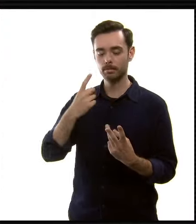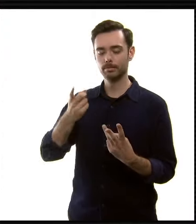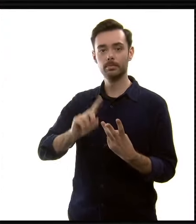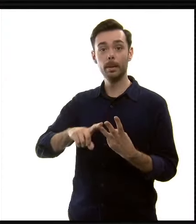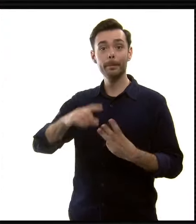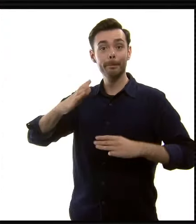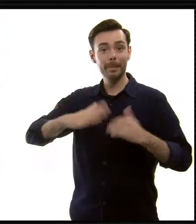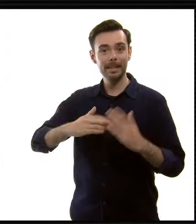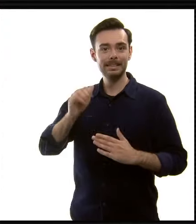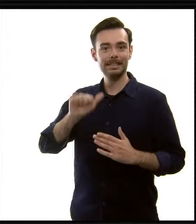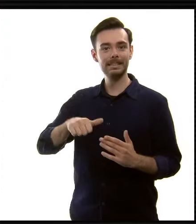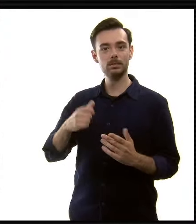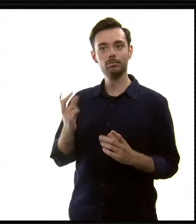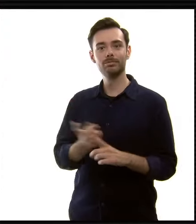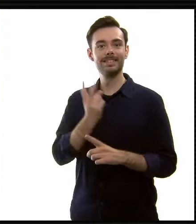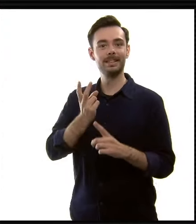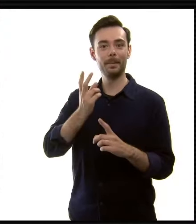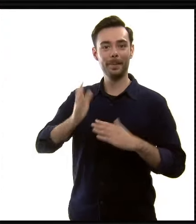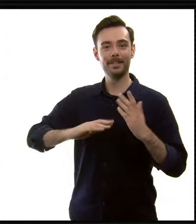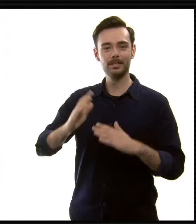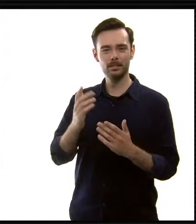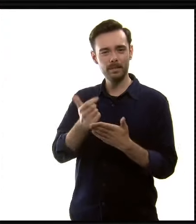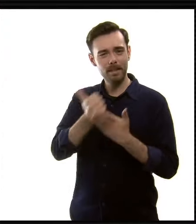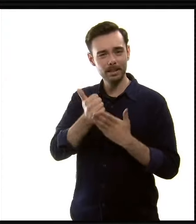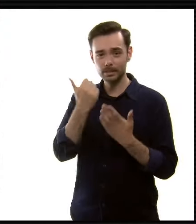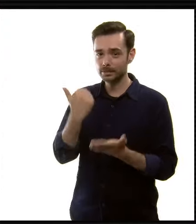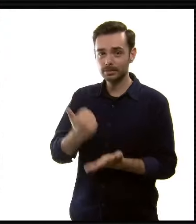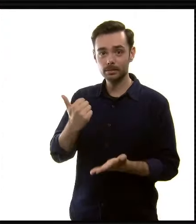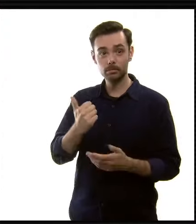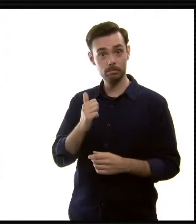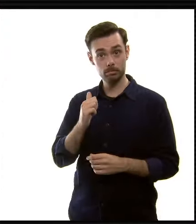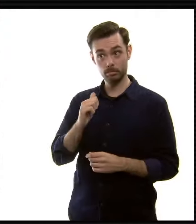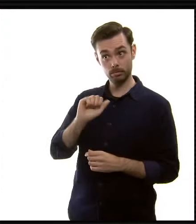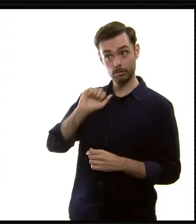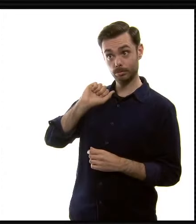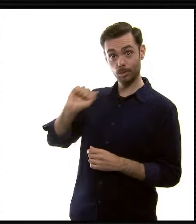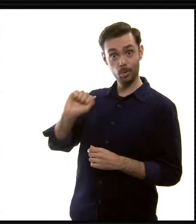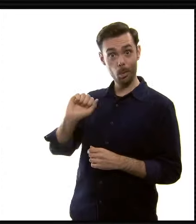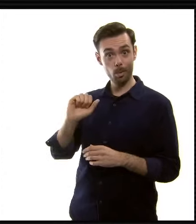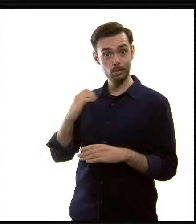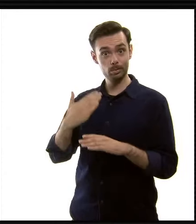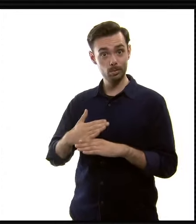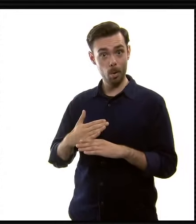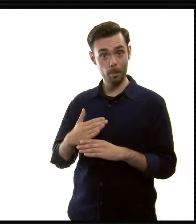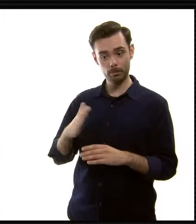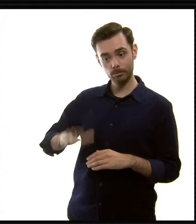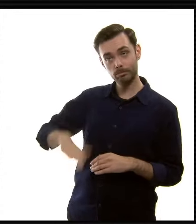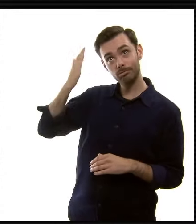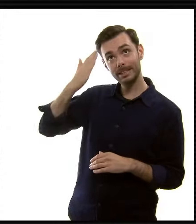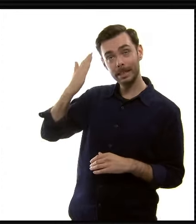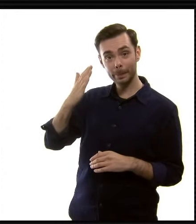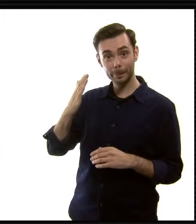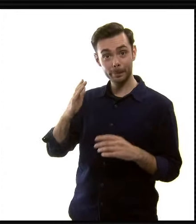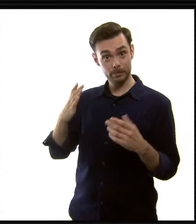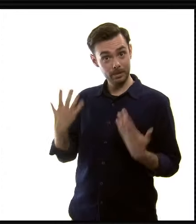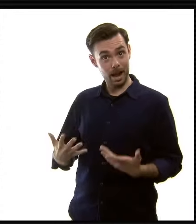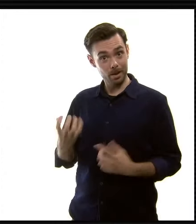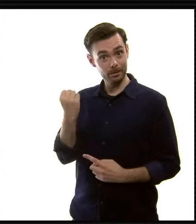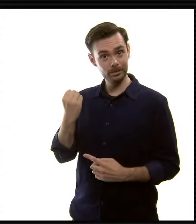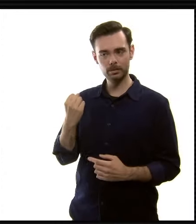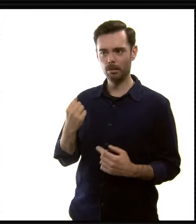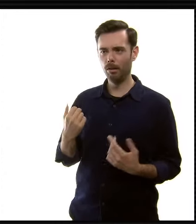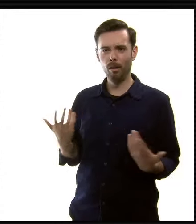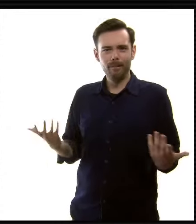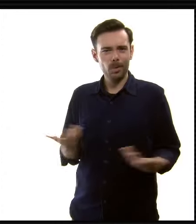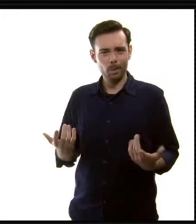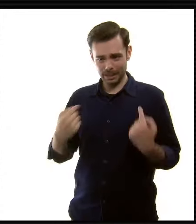advice. And like Angus, are you doing the job that you wanted to as a kid, Joel? I'm hosting LegoCon in Denmark. I'm in Hello. a brick right